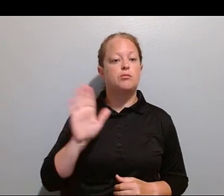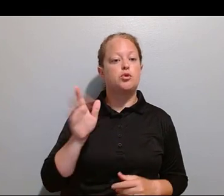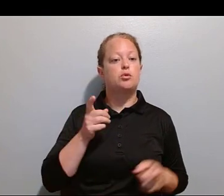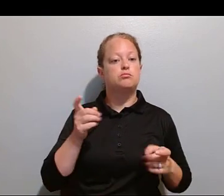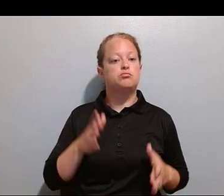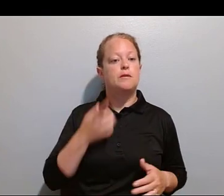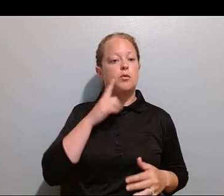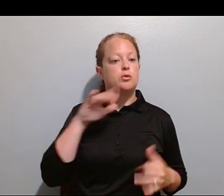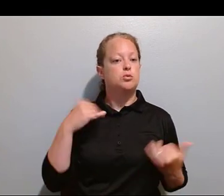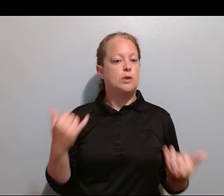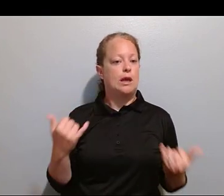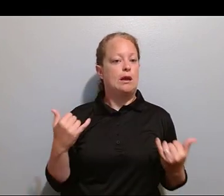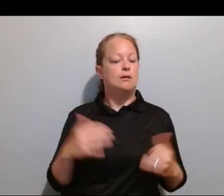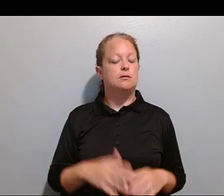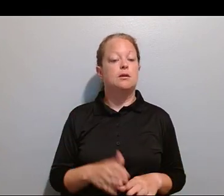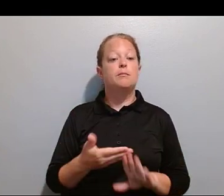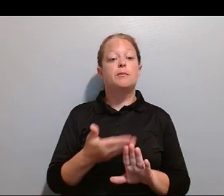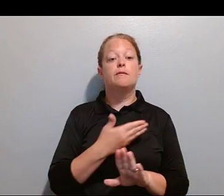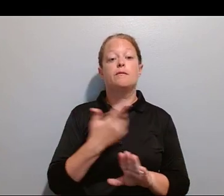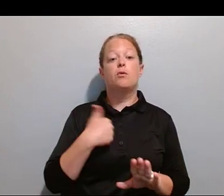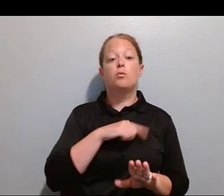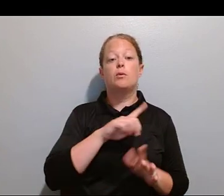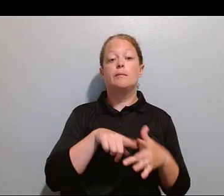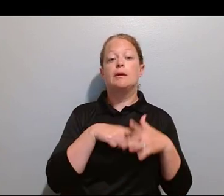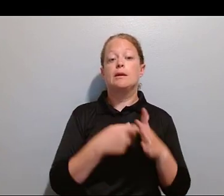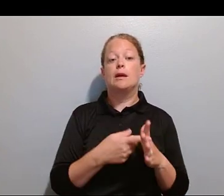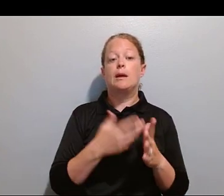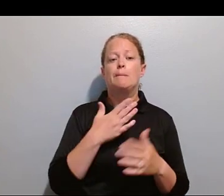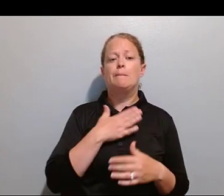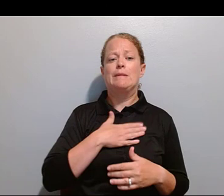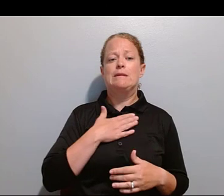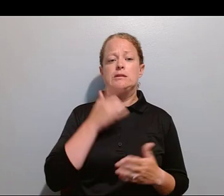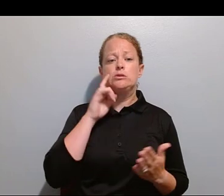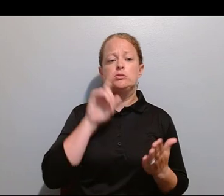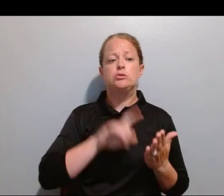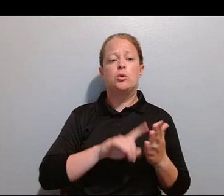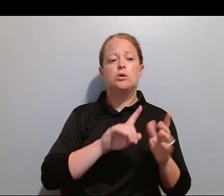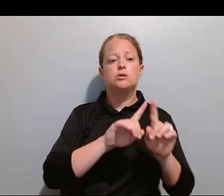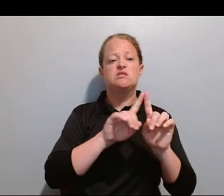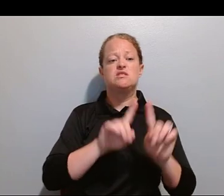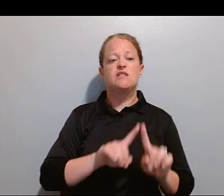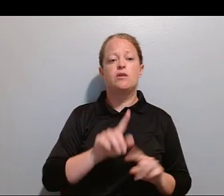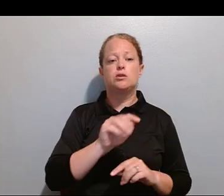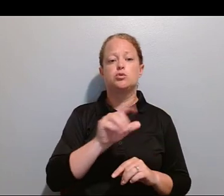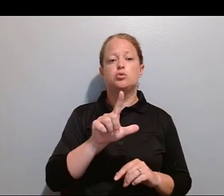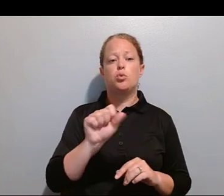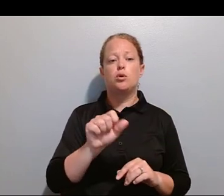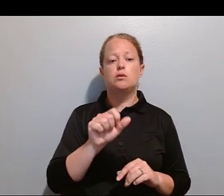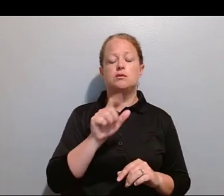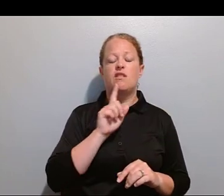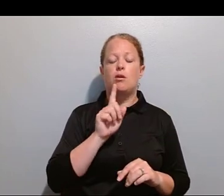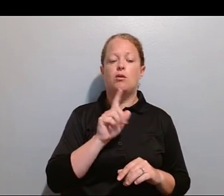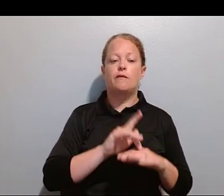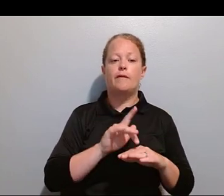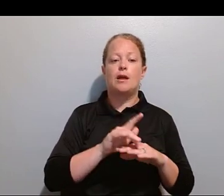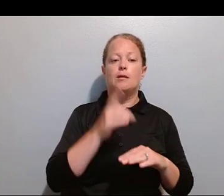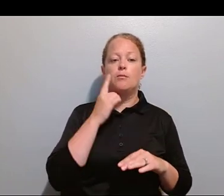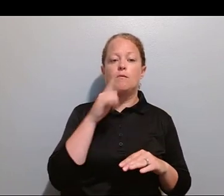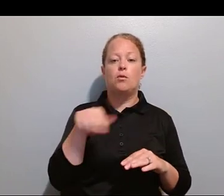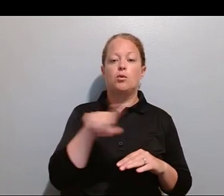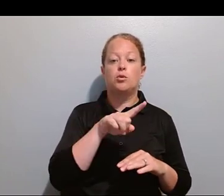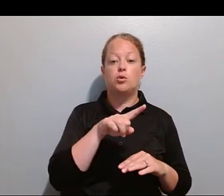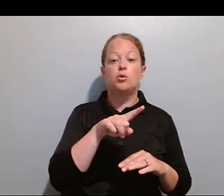today. Before we begin, please note that certain tools will allow you to fully appreciate